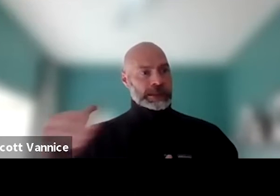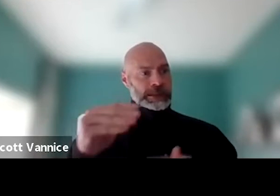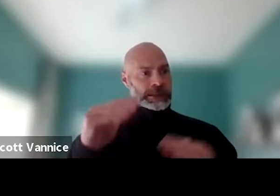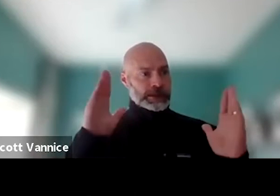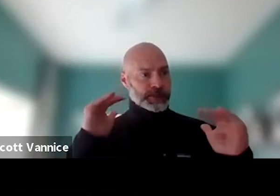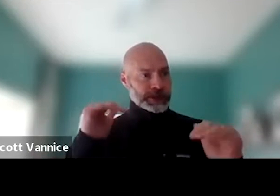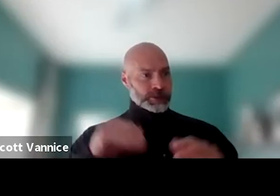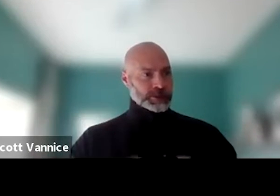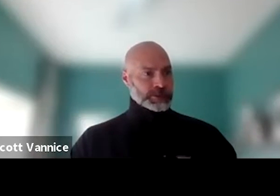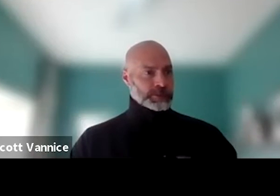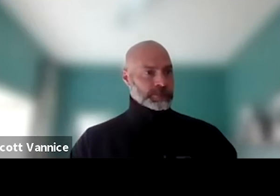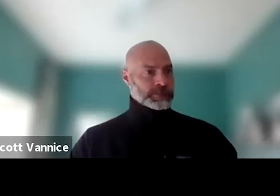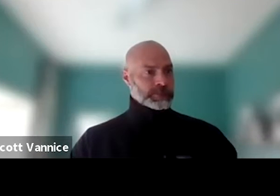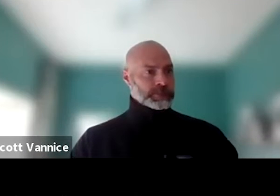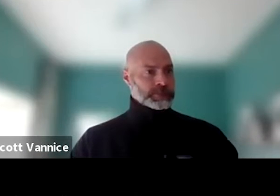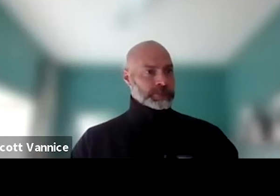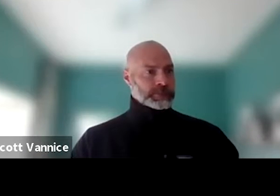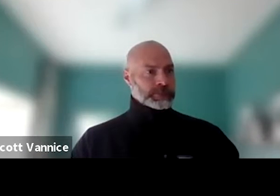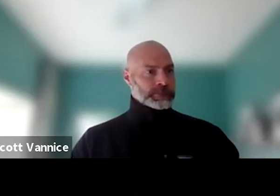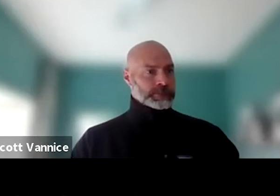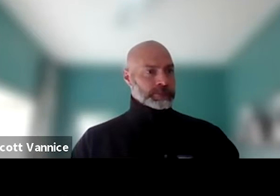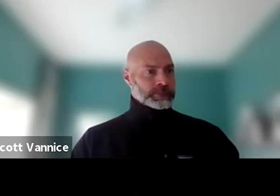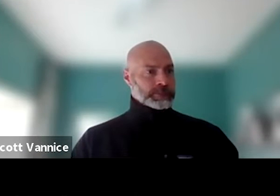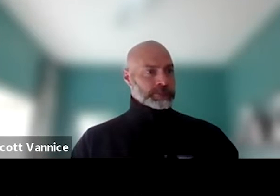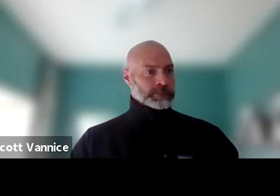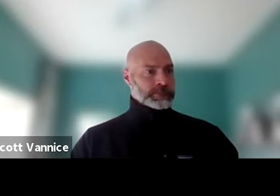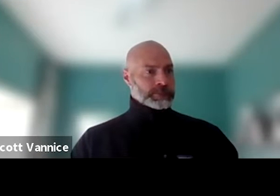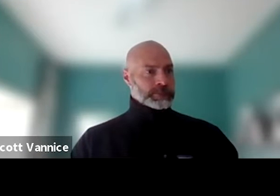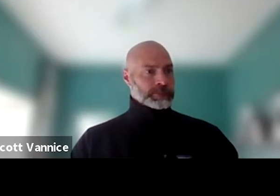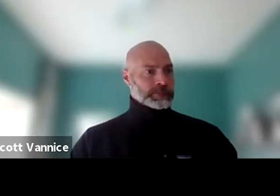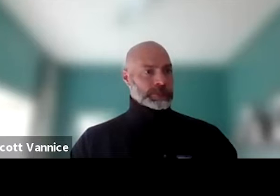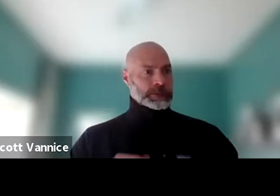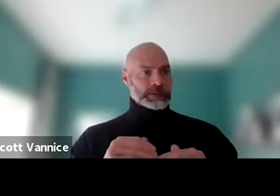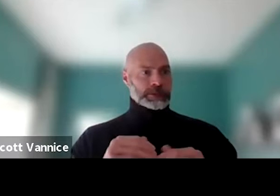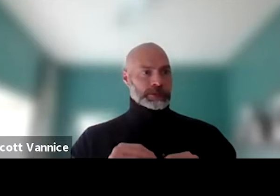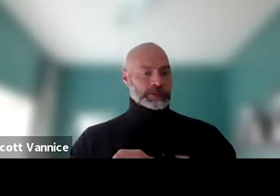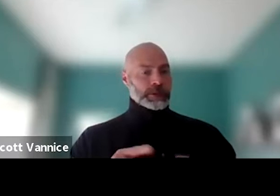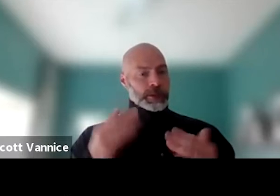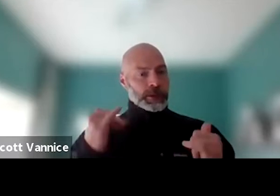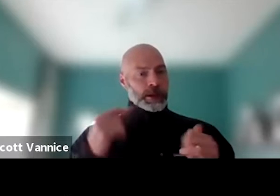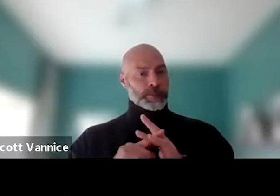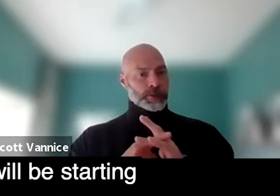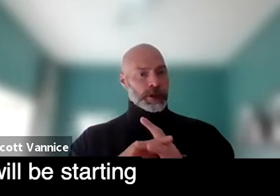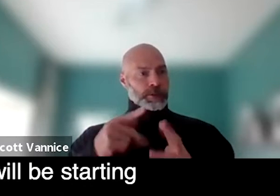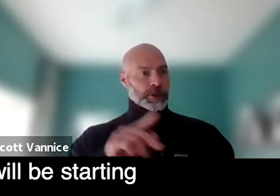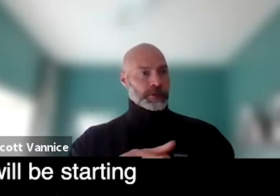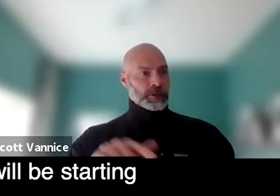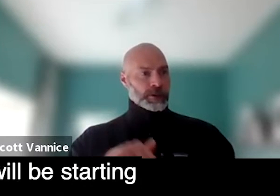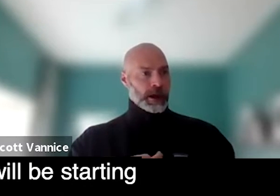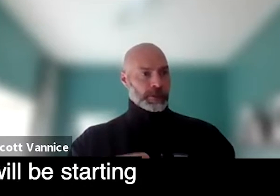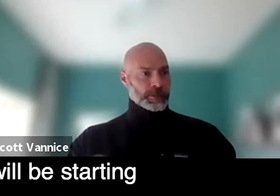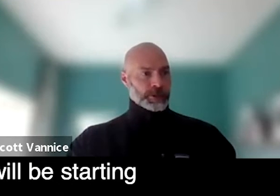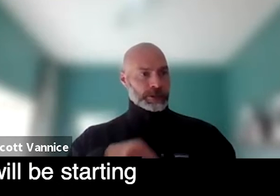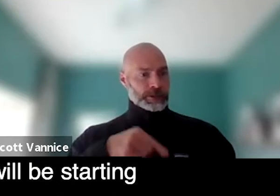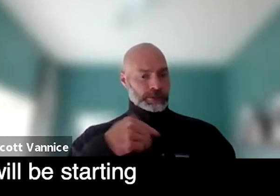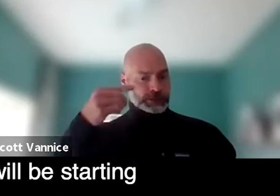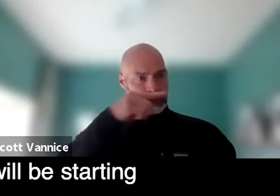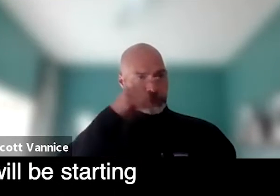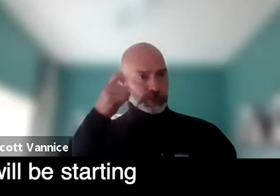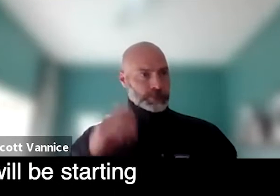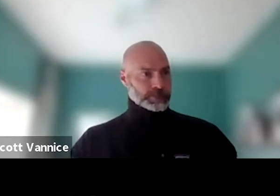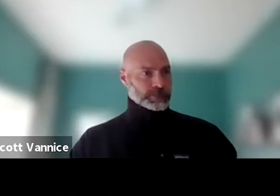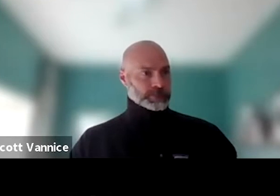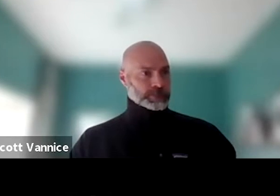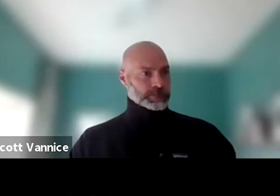long story short, this individual that we hired as an intern exceeded expectations. And now they will be starting as a